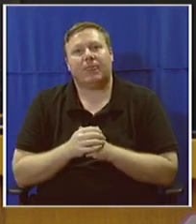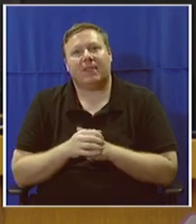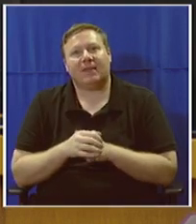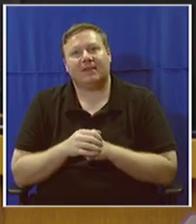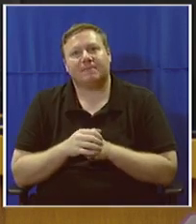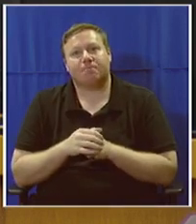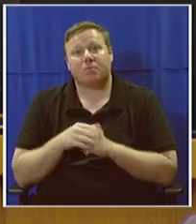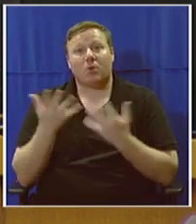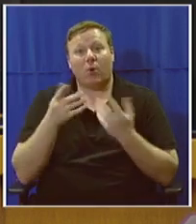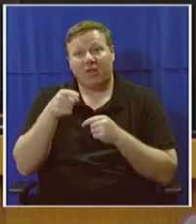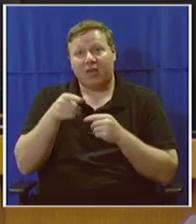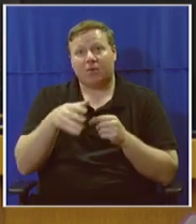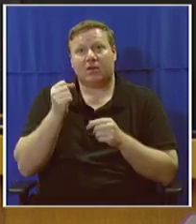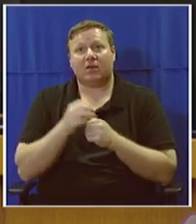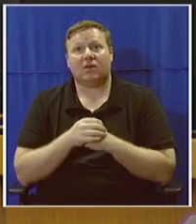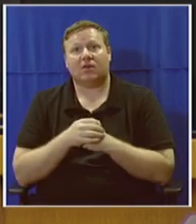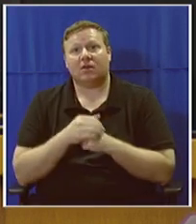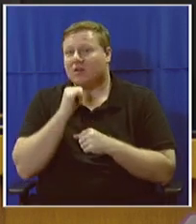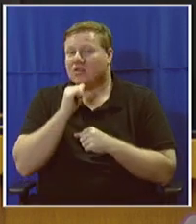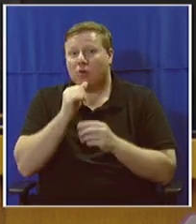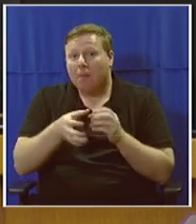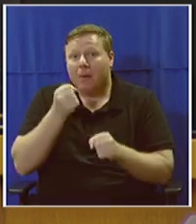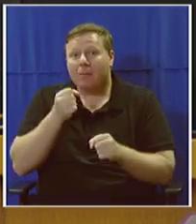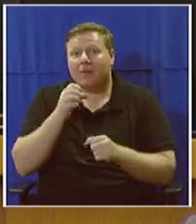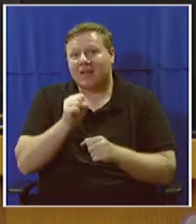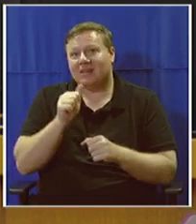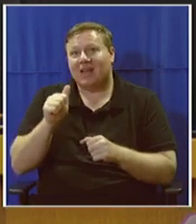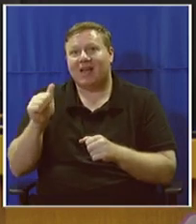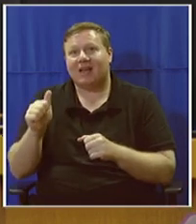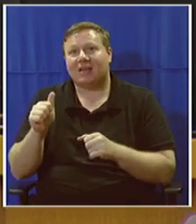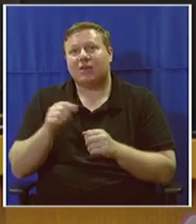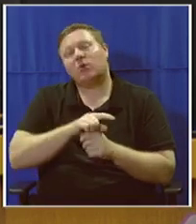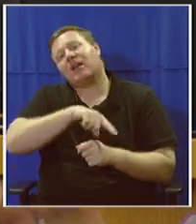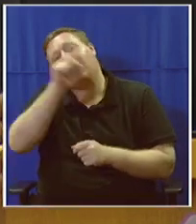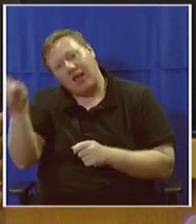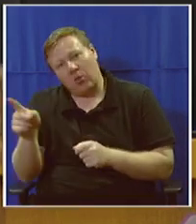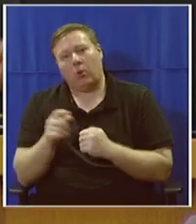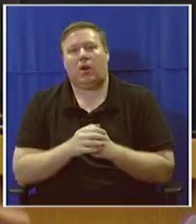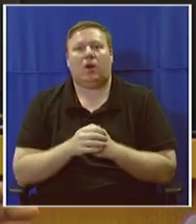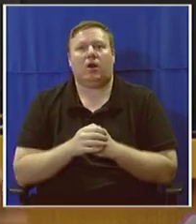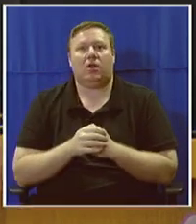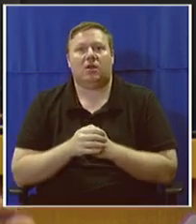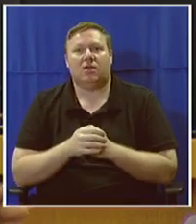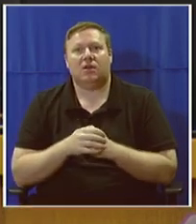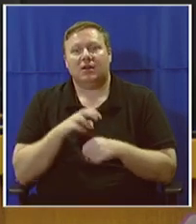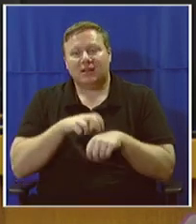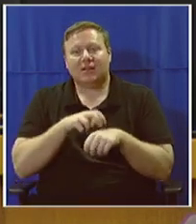was detected, it was not detected on SAA. It was detected from another airline. But it was, we had to make sure